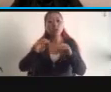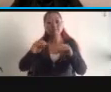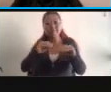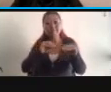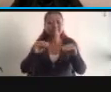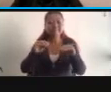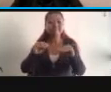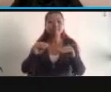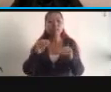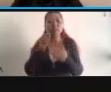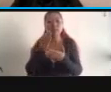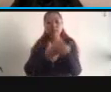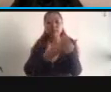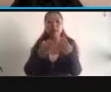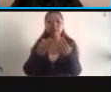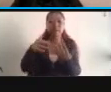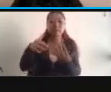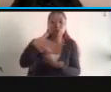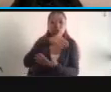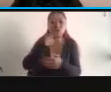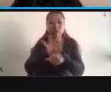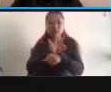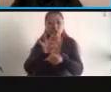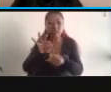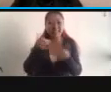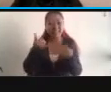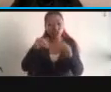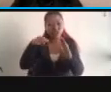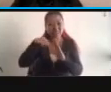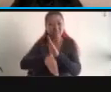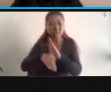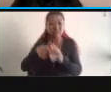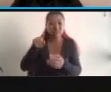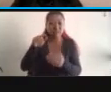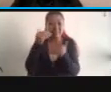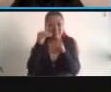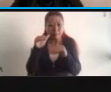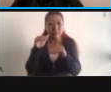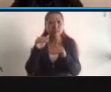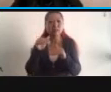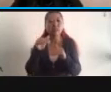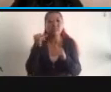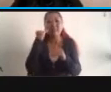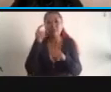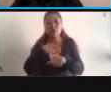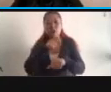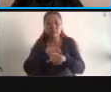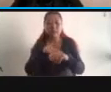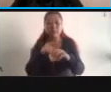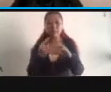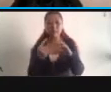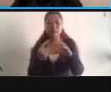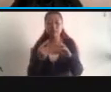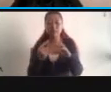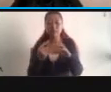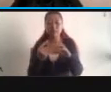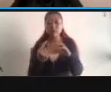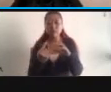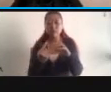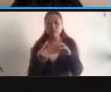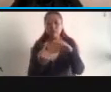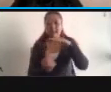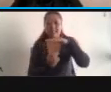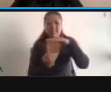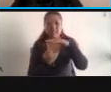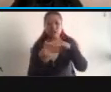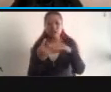in social functioning in spaceflight. Conflicts in long-term isolation confinement seem to be inevitable. Conflicts are reported in